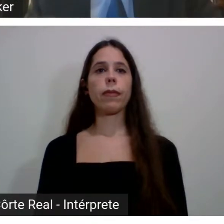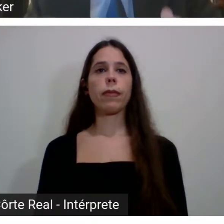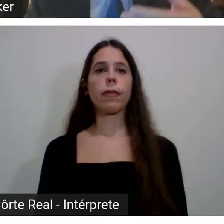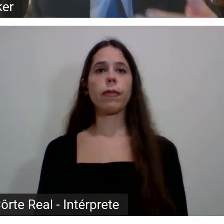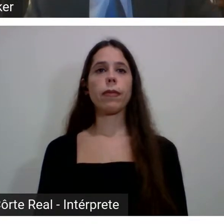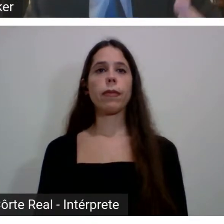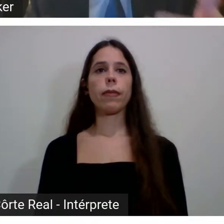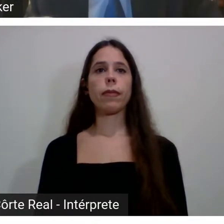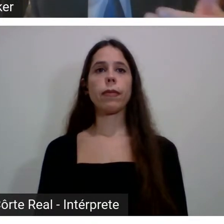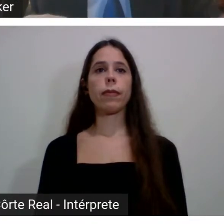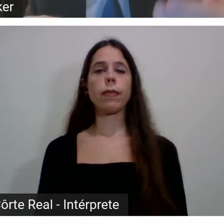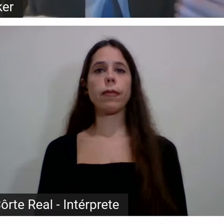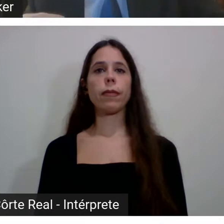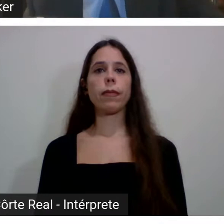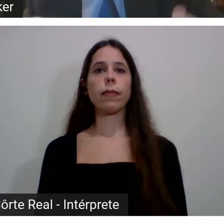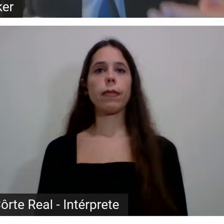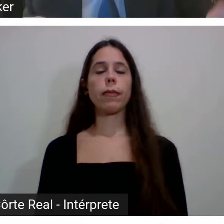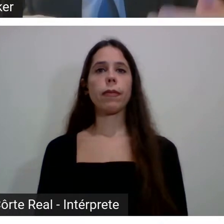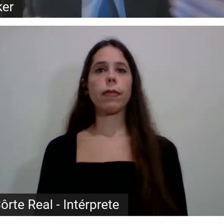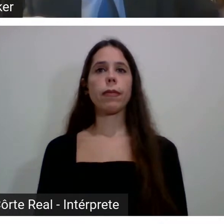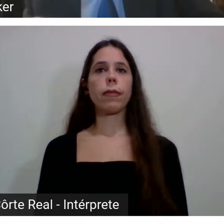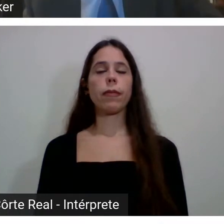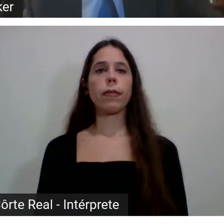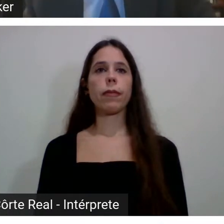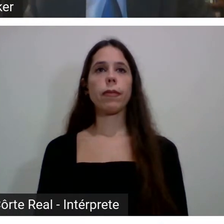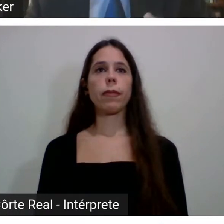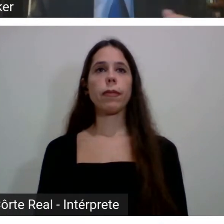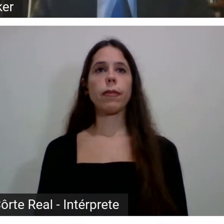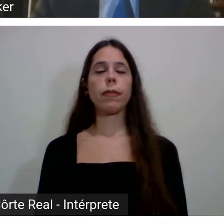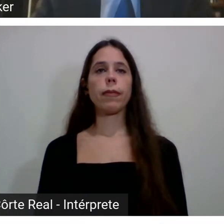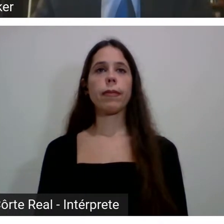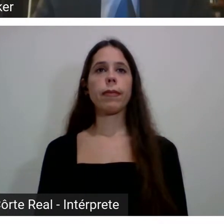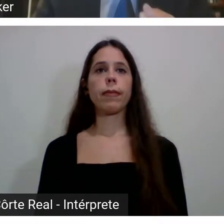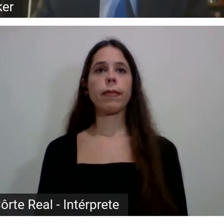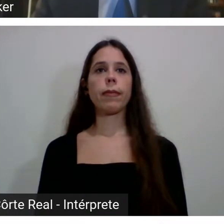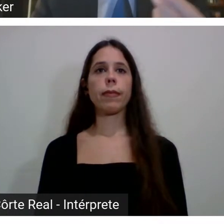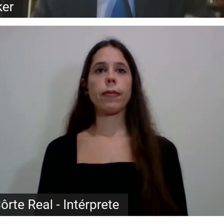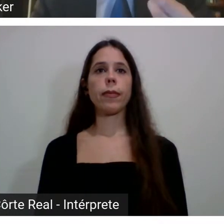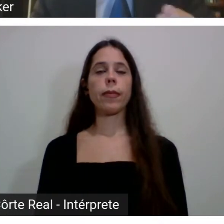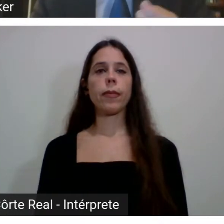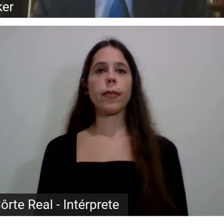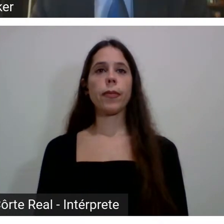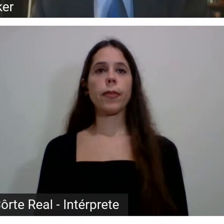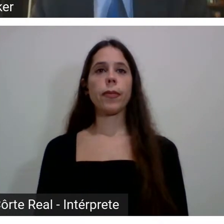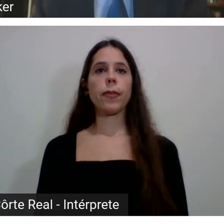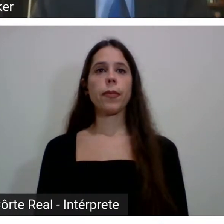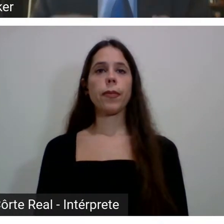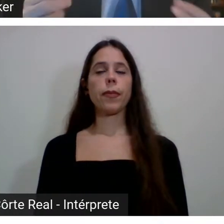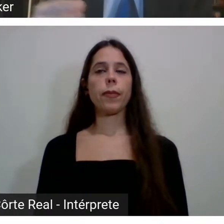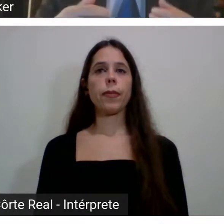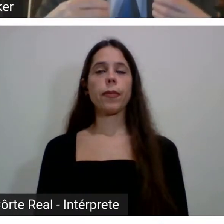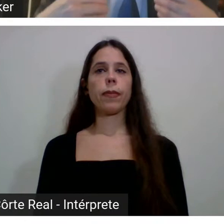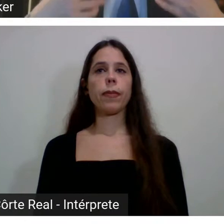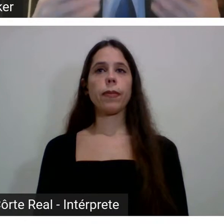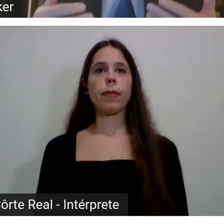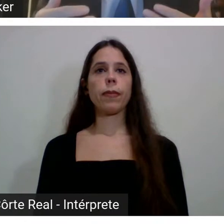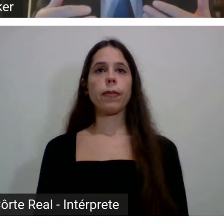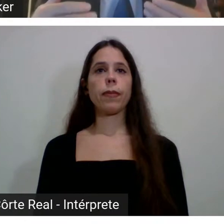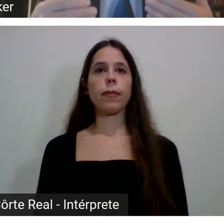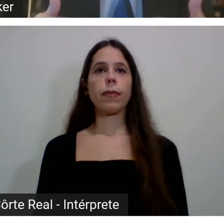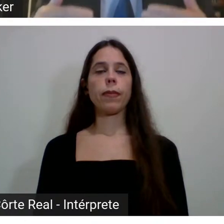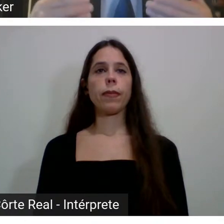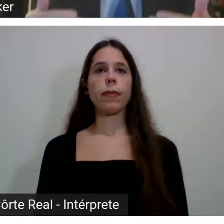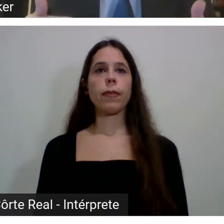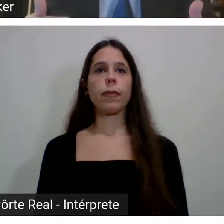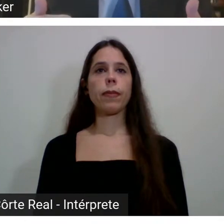a big role in trying to push to improve that. Massachusetts is in the same shape, but even